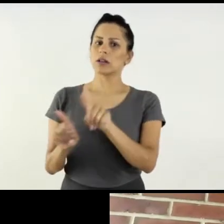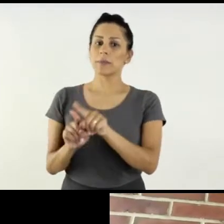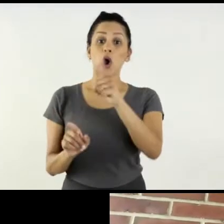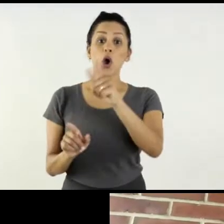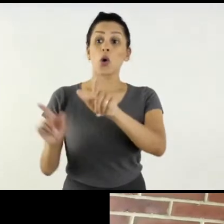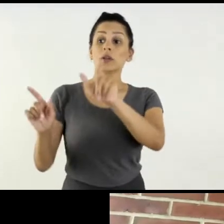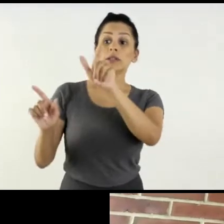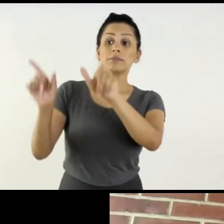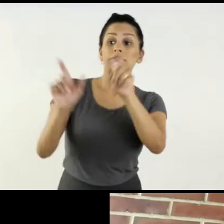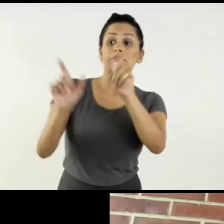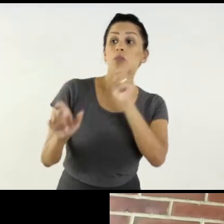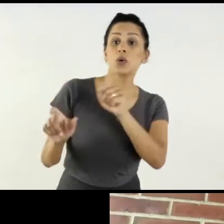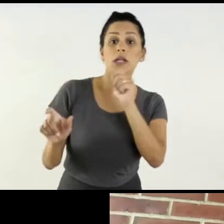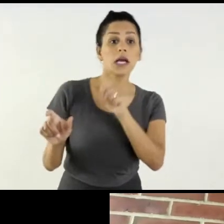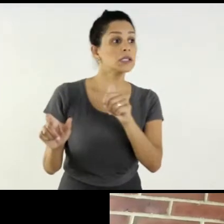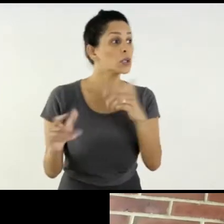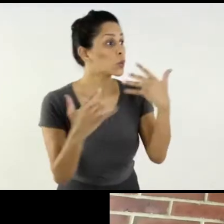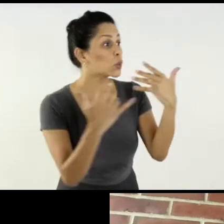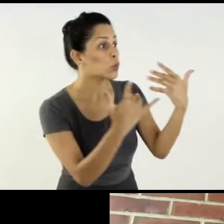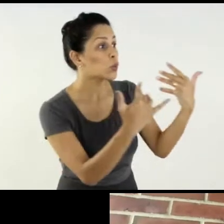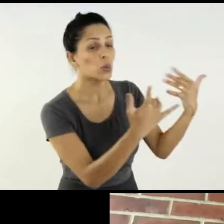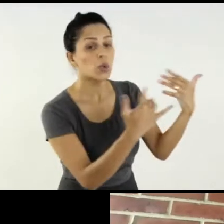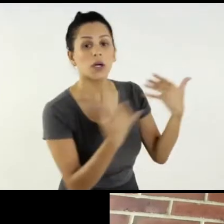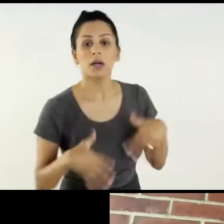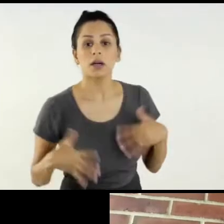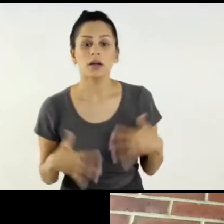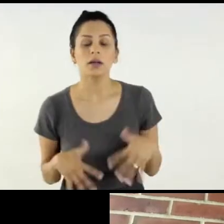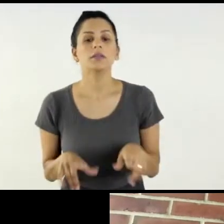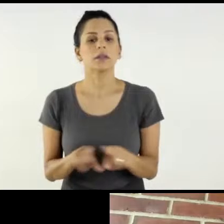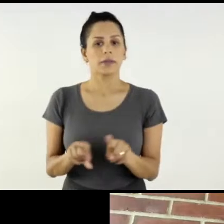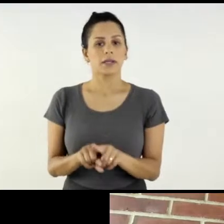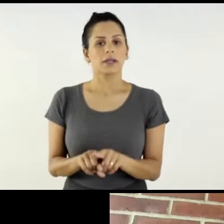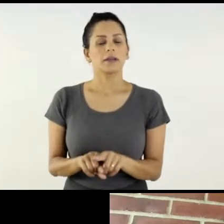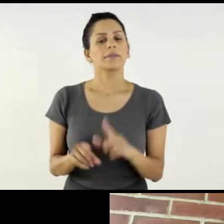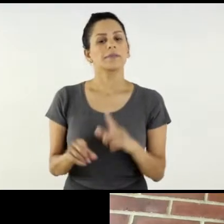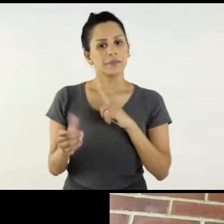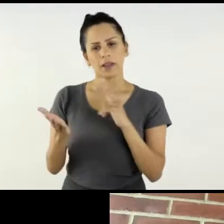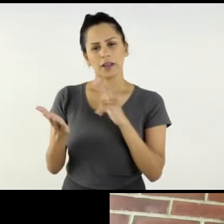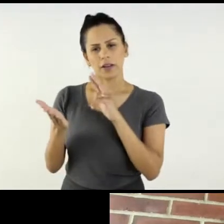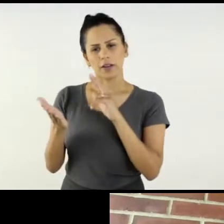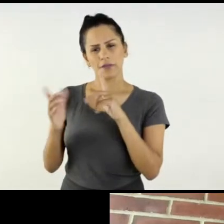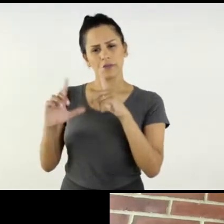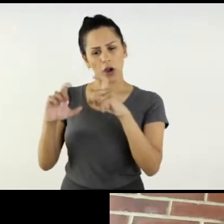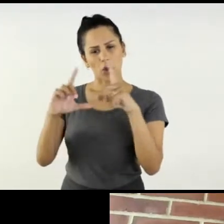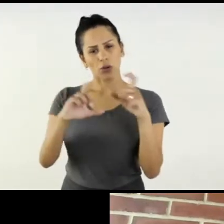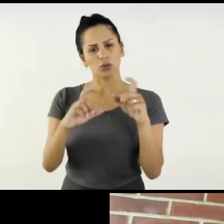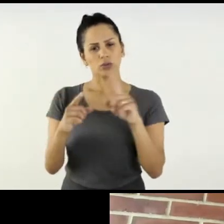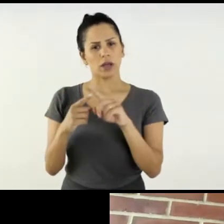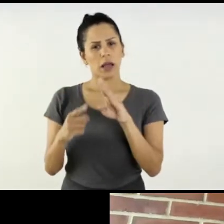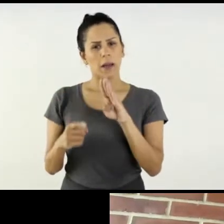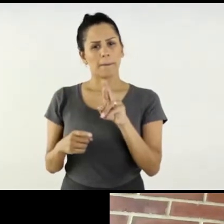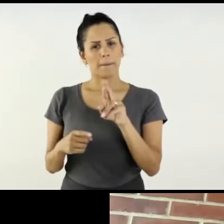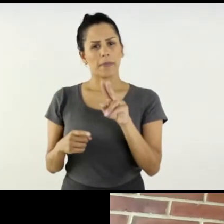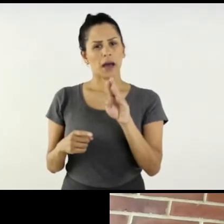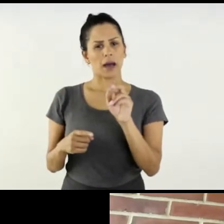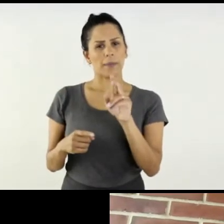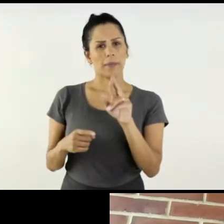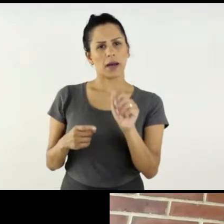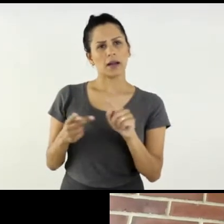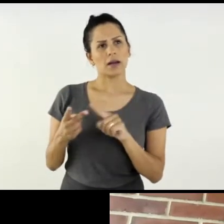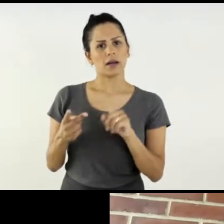the first images that by Barbara Hammer or even Carrie Mae Weems, so that they were published